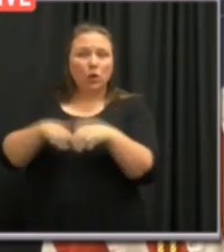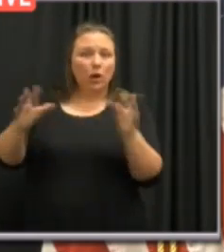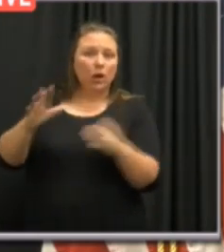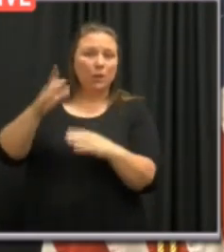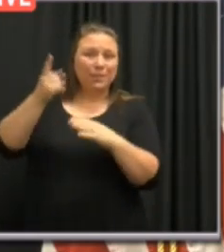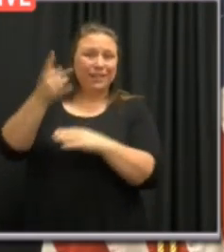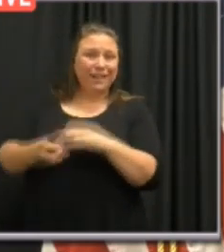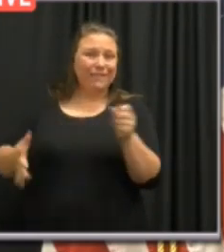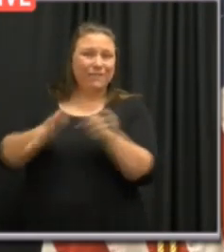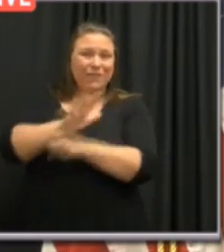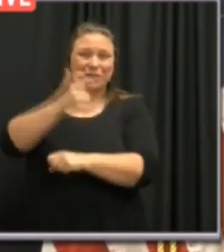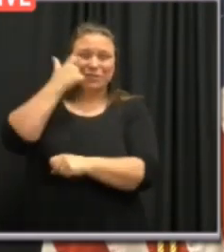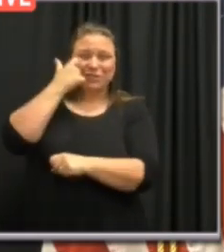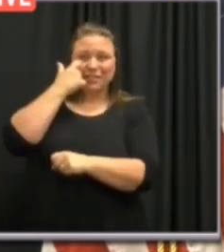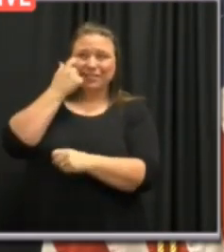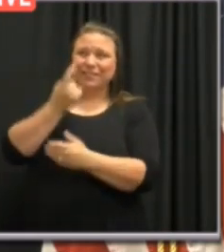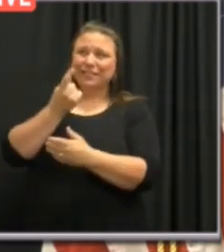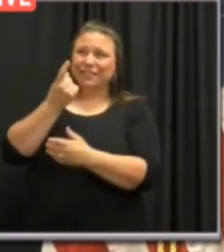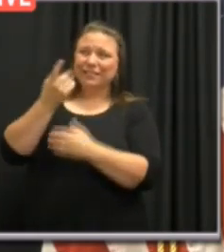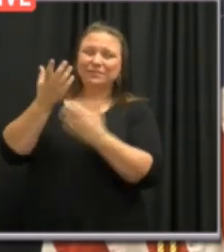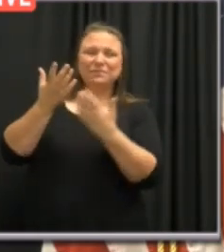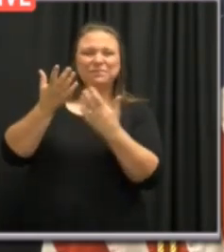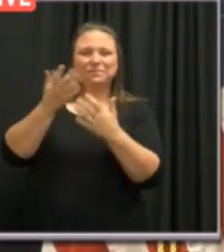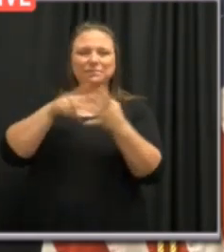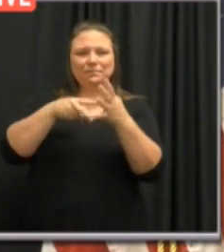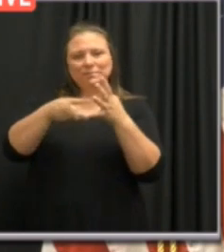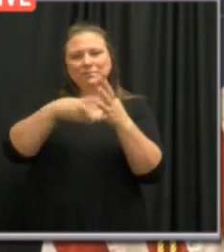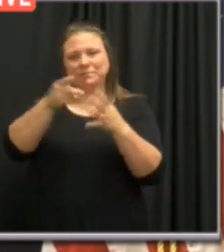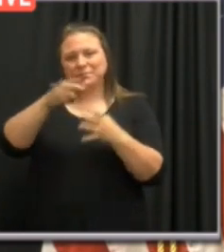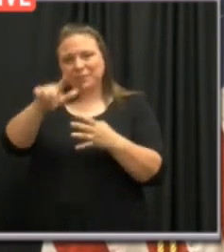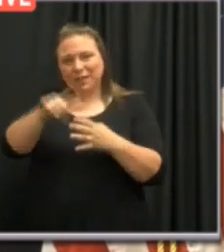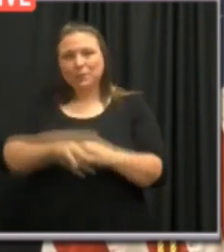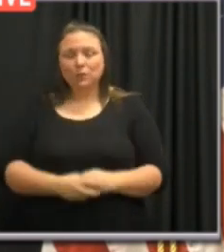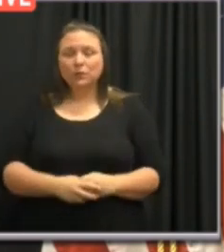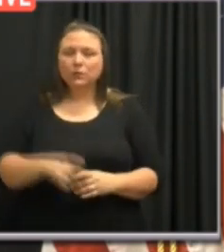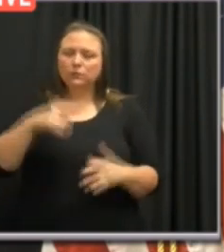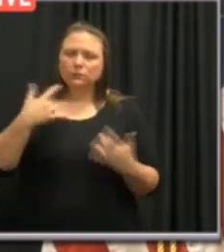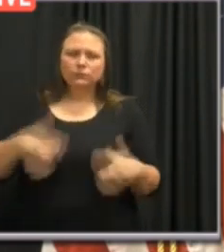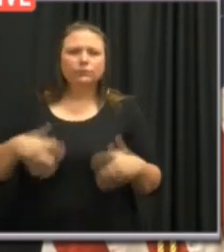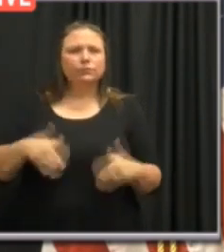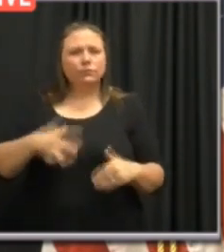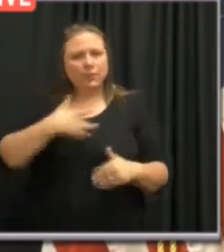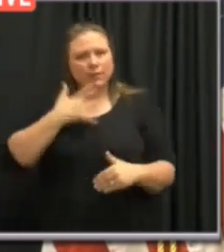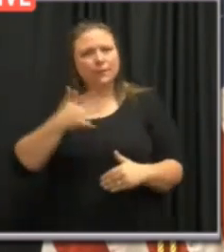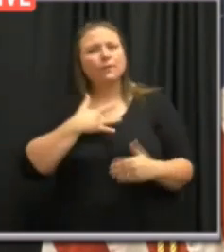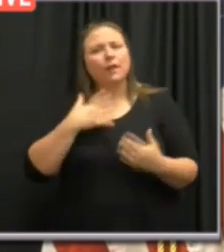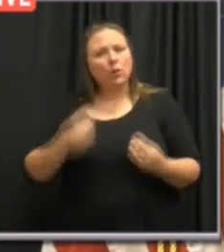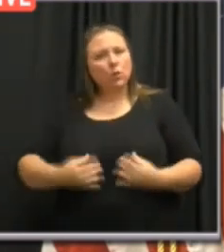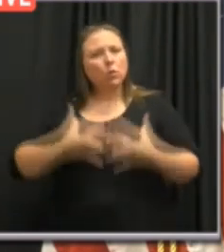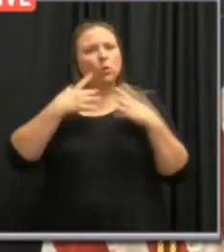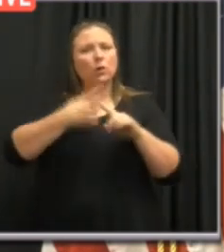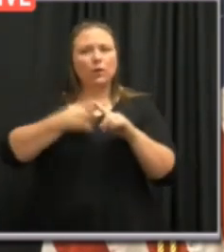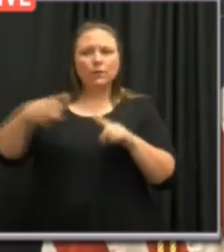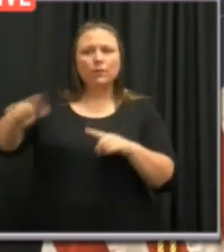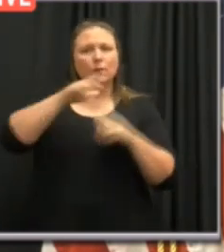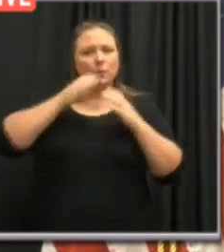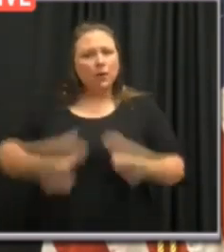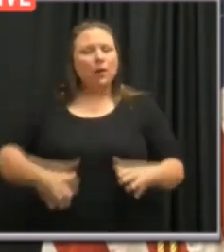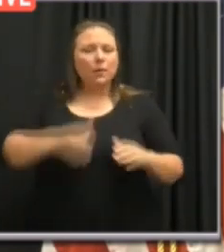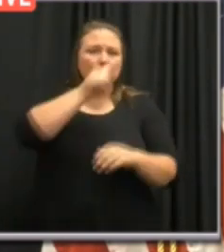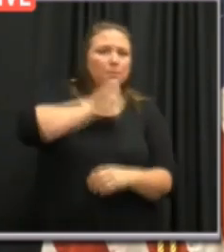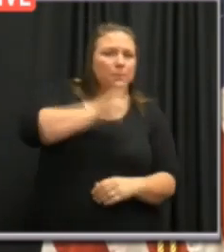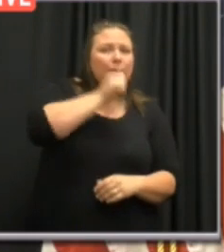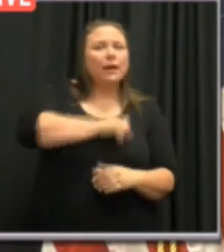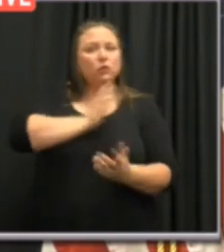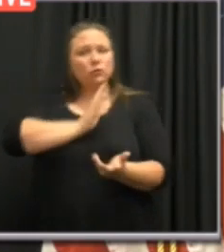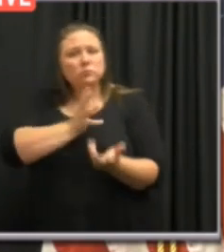capacity this past in late April. We were very encouraged with the patience and compliance from the customers. The customers seemed